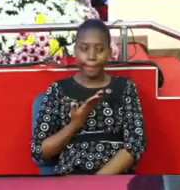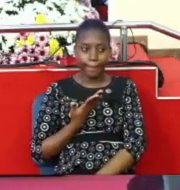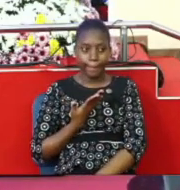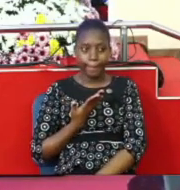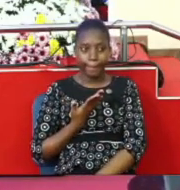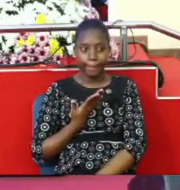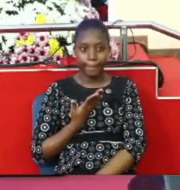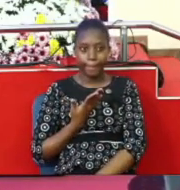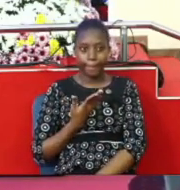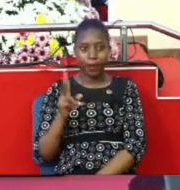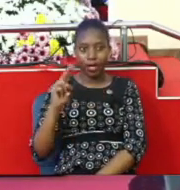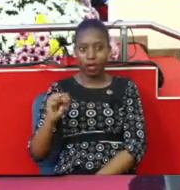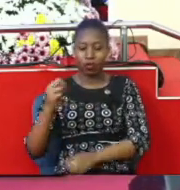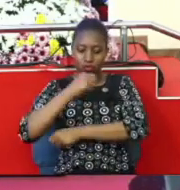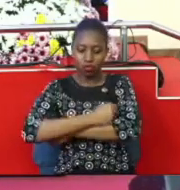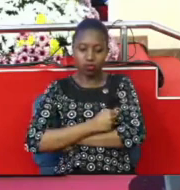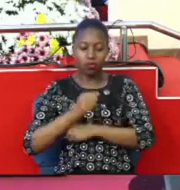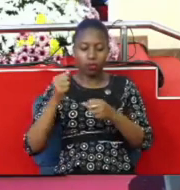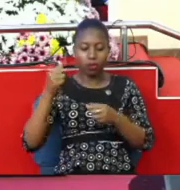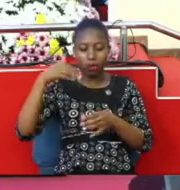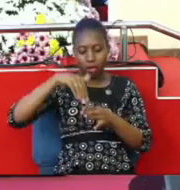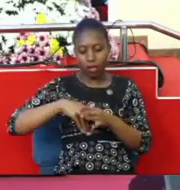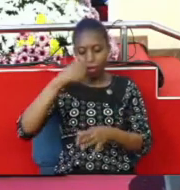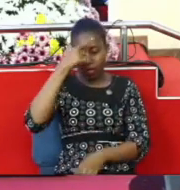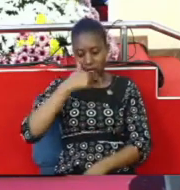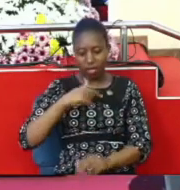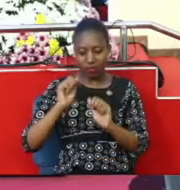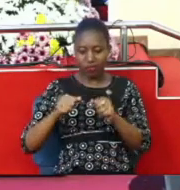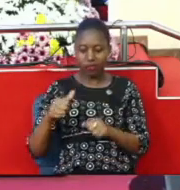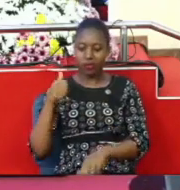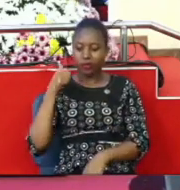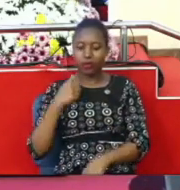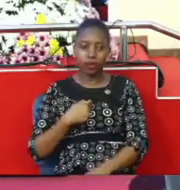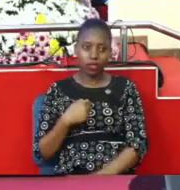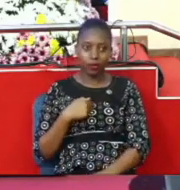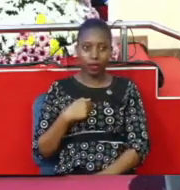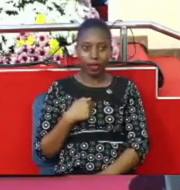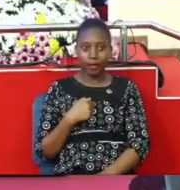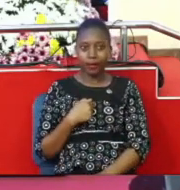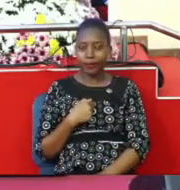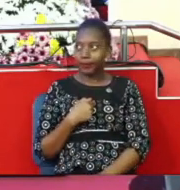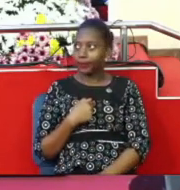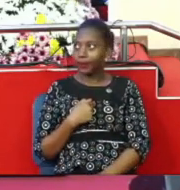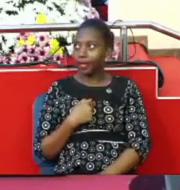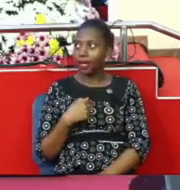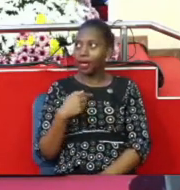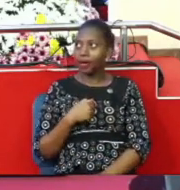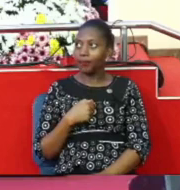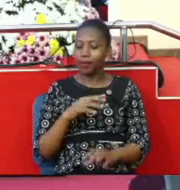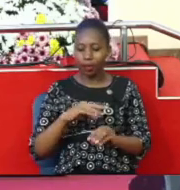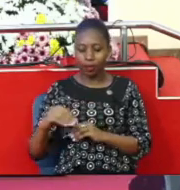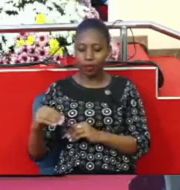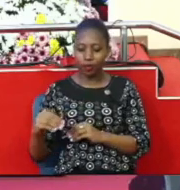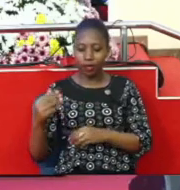No school in Thika could refuse me. Hakuna shule pale Thika ingenikataa. So I went to one that were introducing boys for the first, you know, a